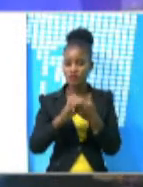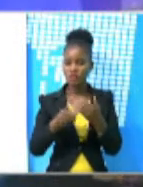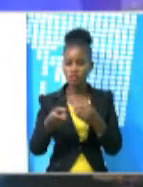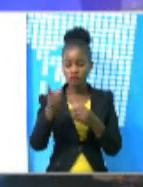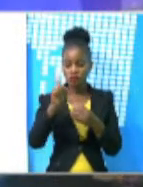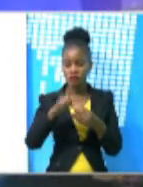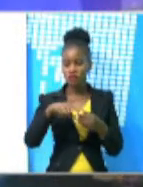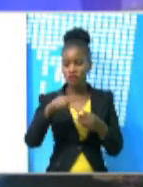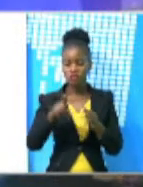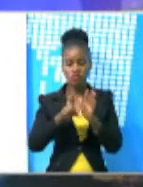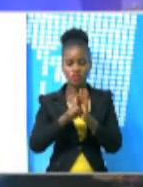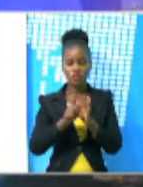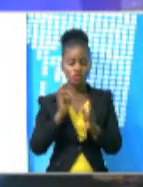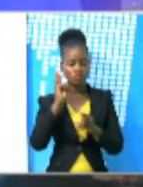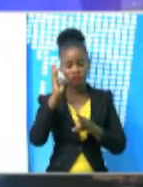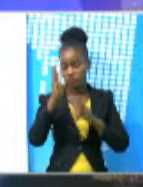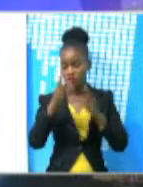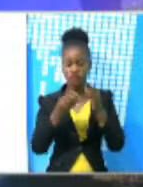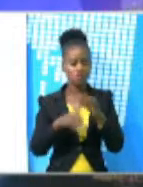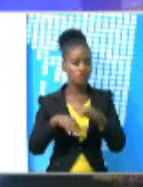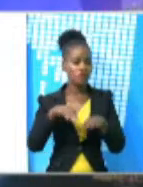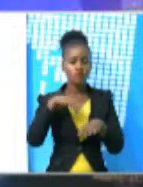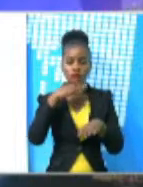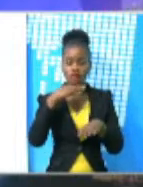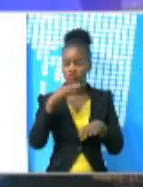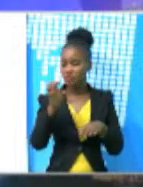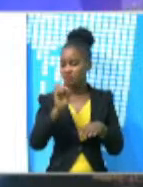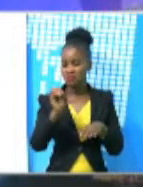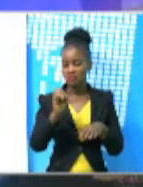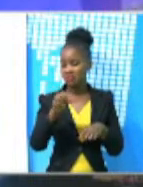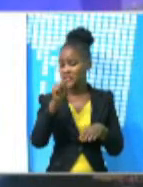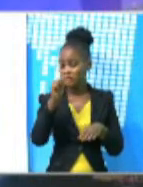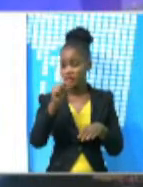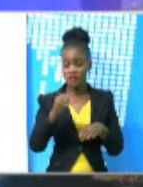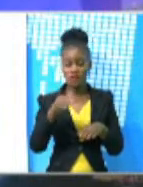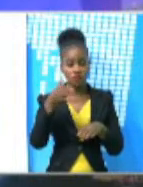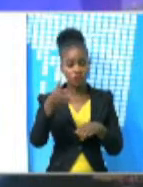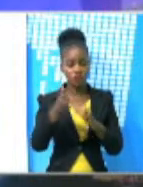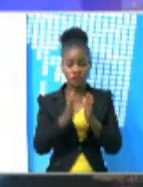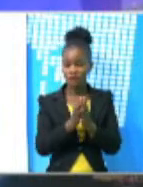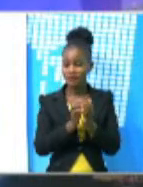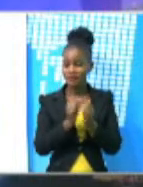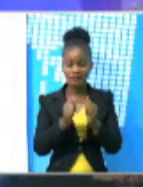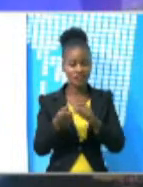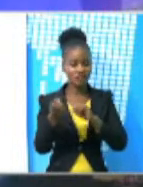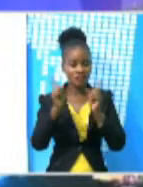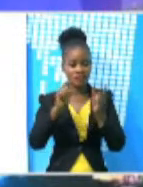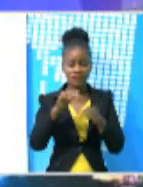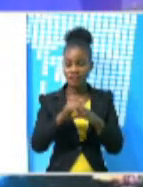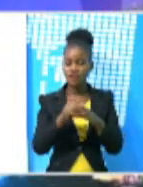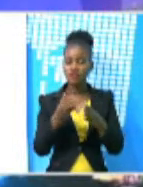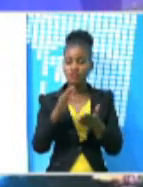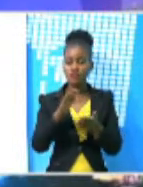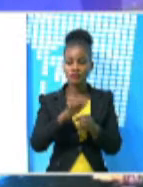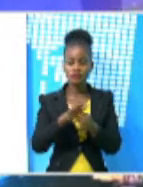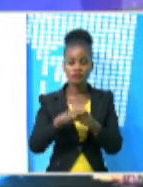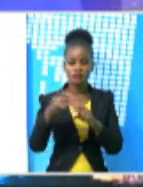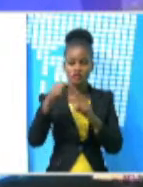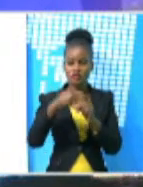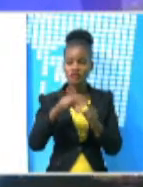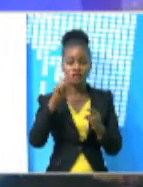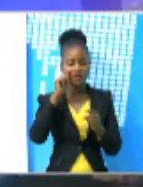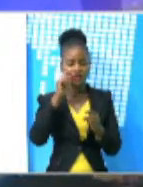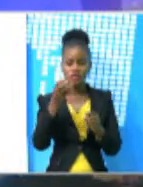section of legislators have expressed their dissatisfaction with the little money allocated to a fund which collects revenue that amounts to